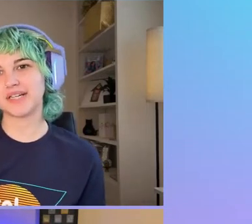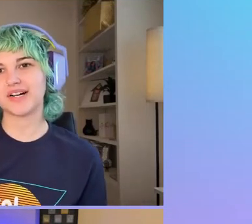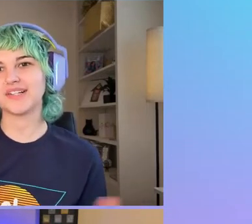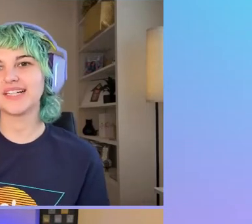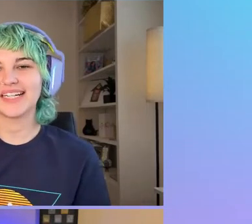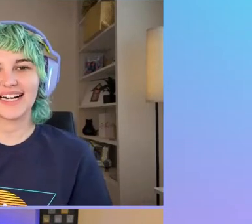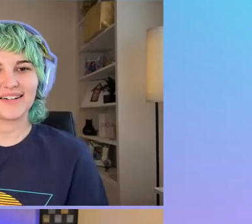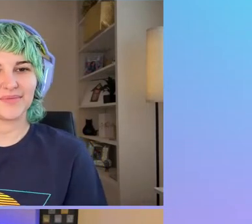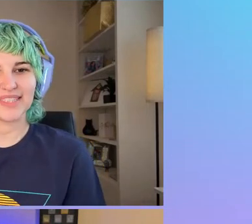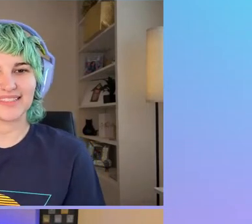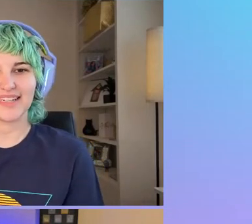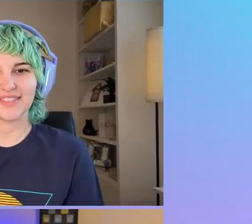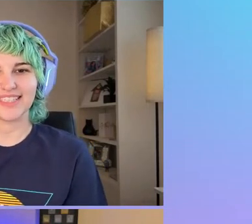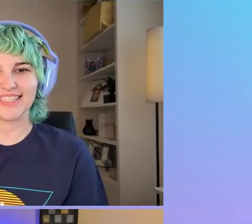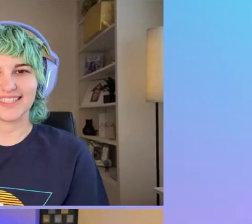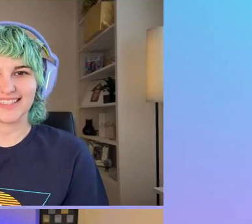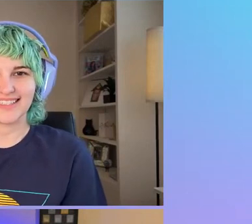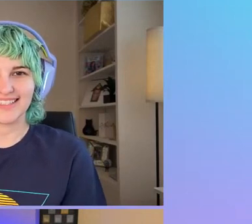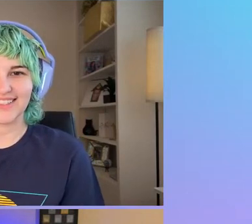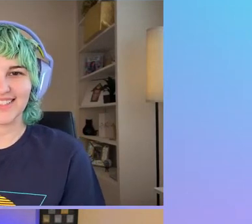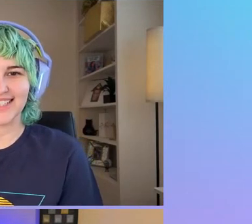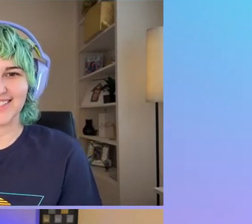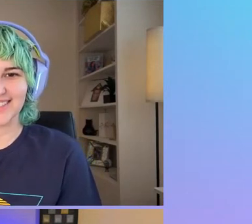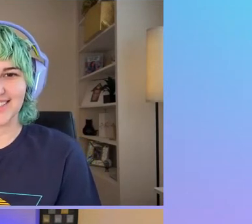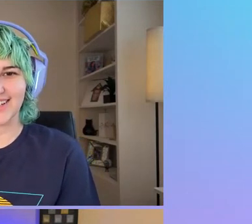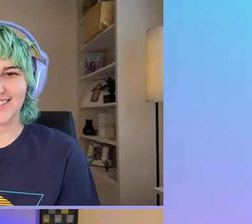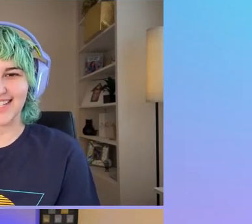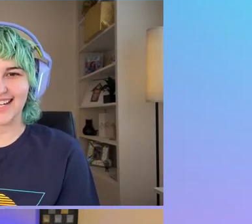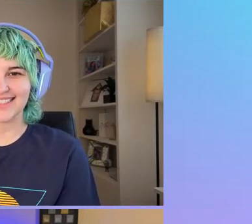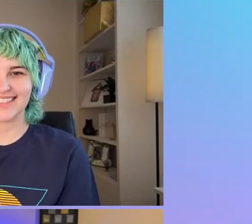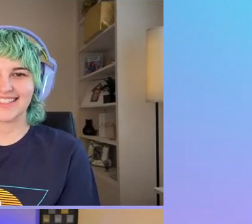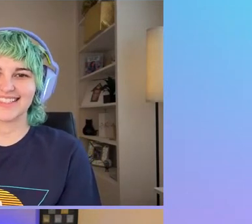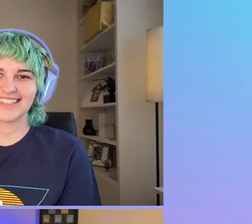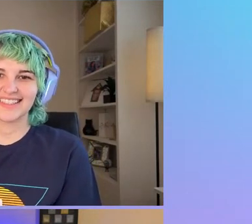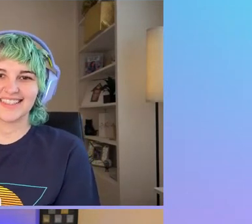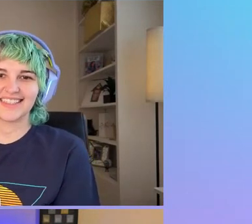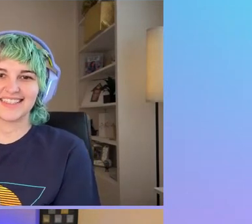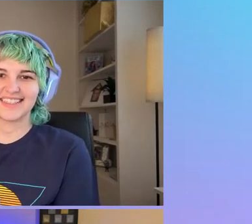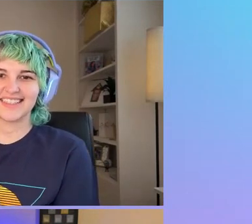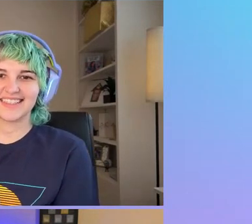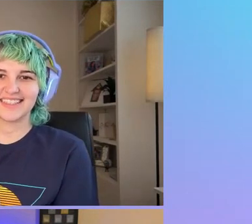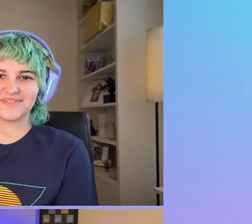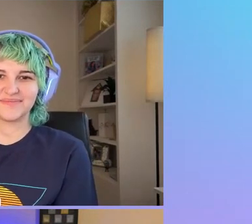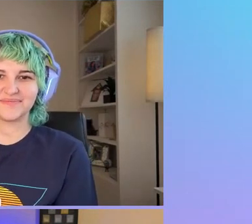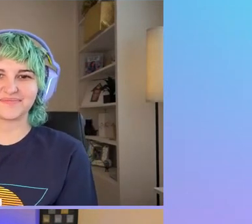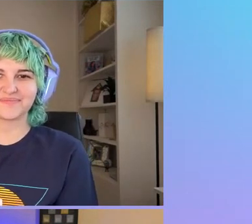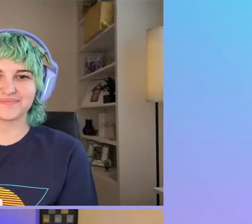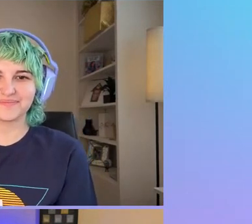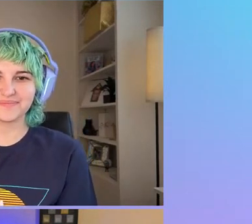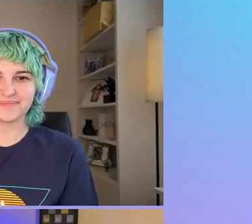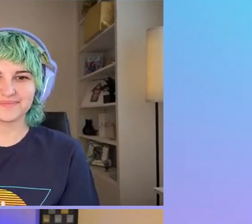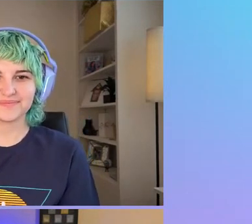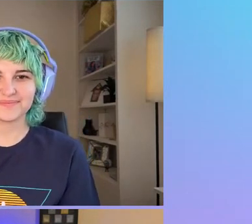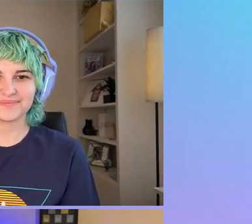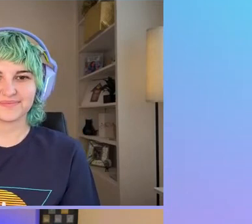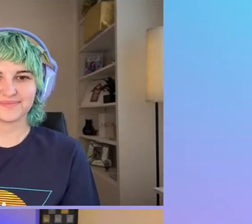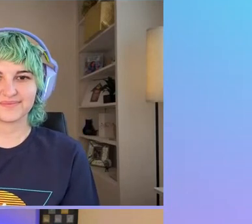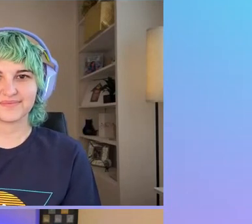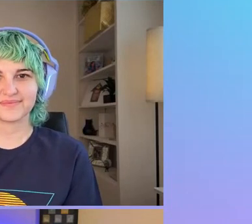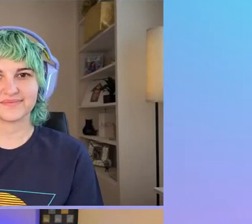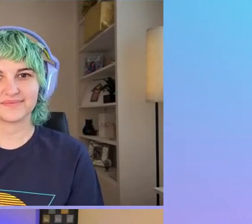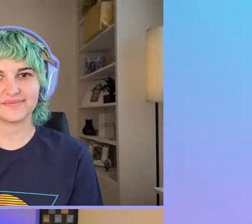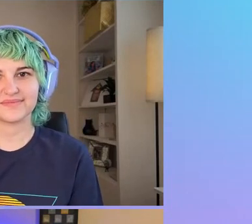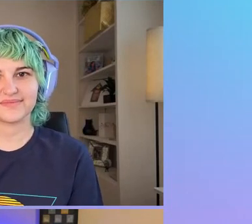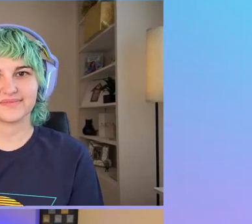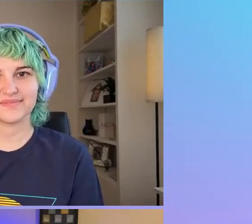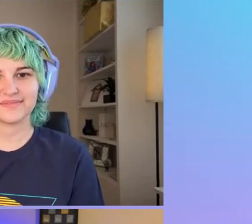seen below," when that's not really needed in your alt text. Right. Yeah. So it definitely is able to